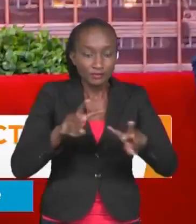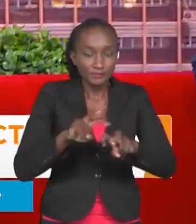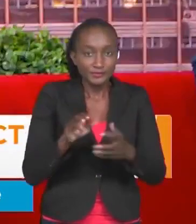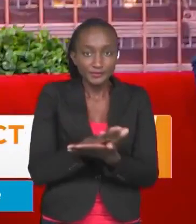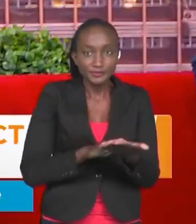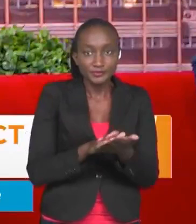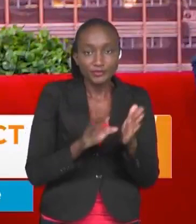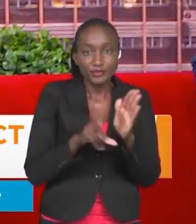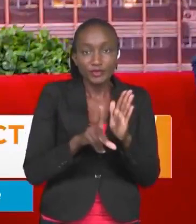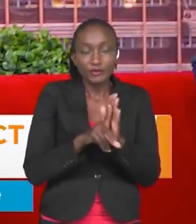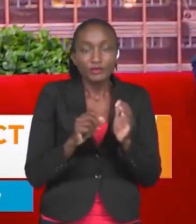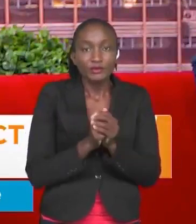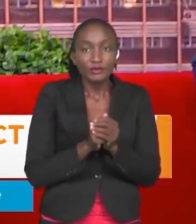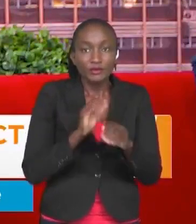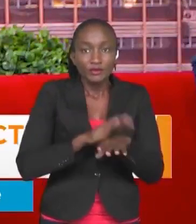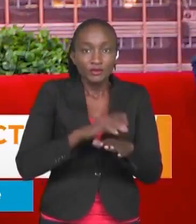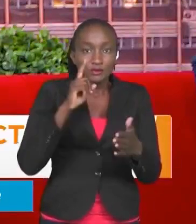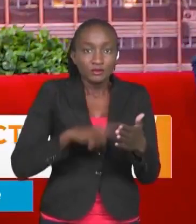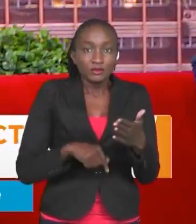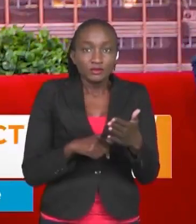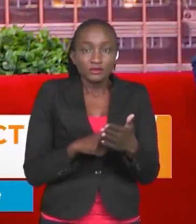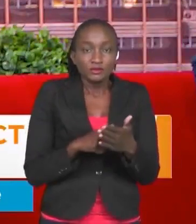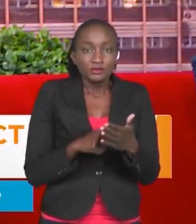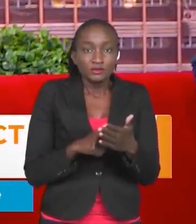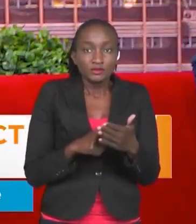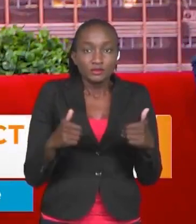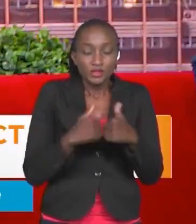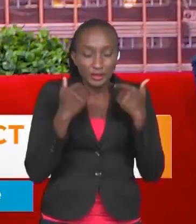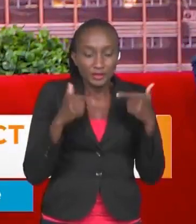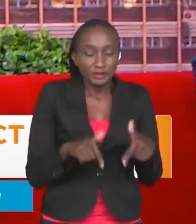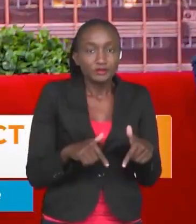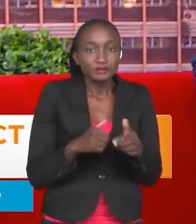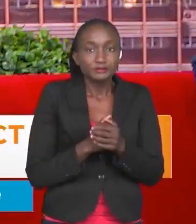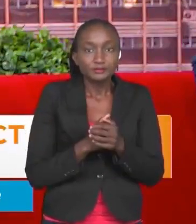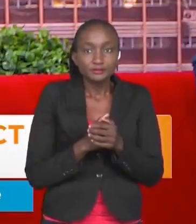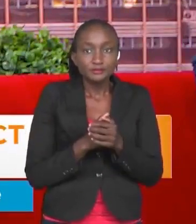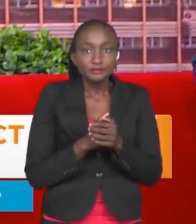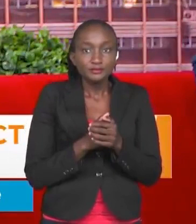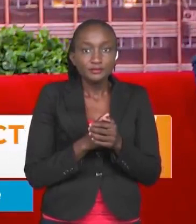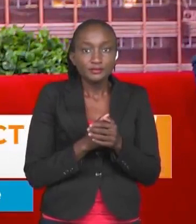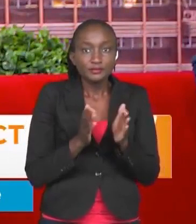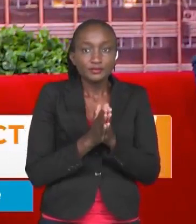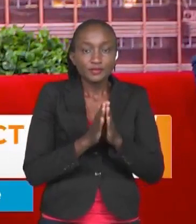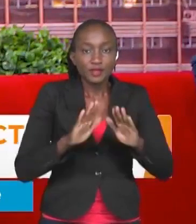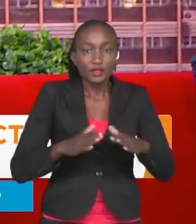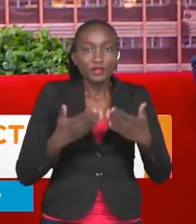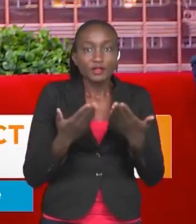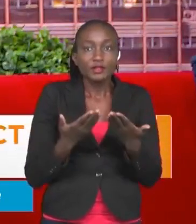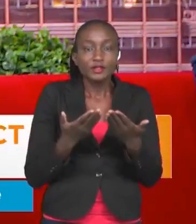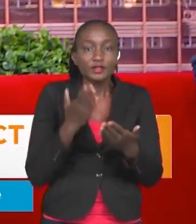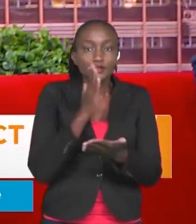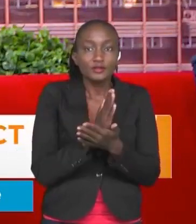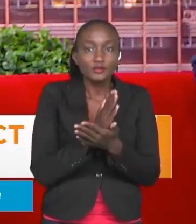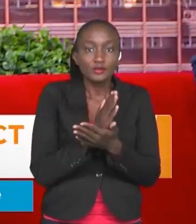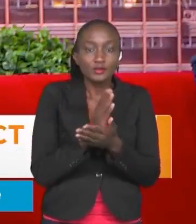research-based, mm-hmm, law on what is it that it is happening now. Yeah. And how do we ensure that we protect the